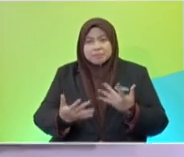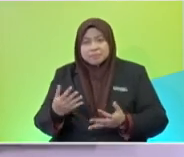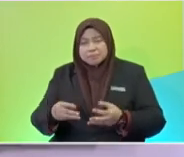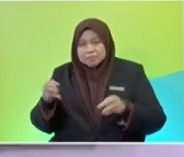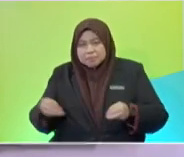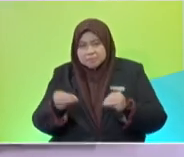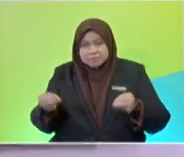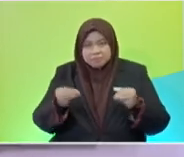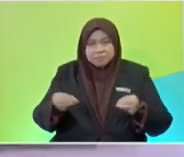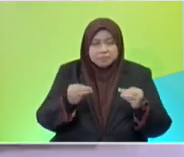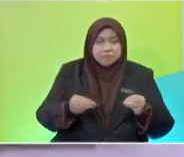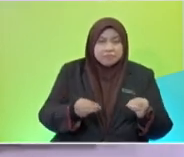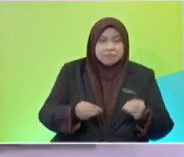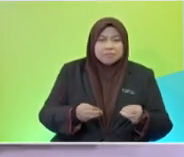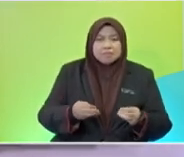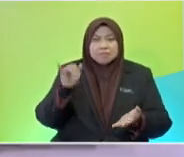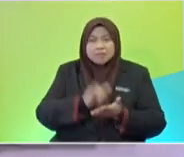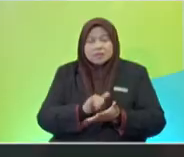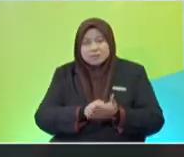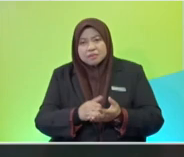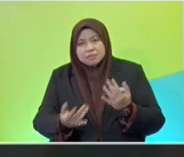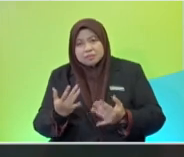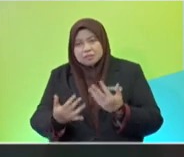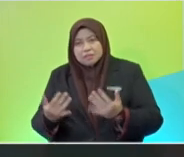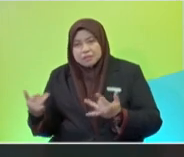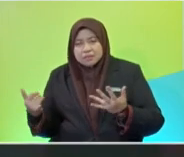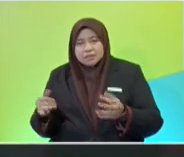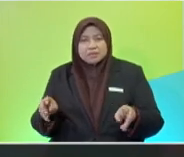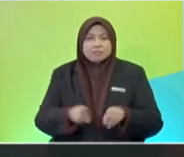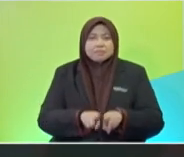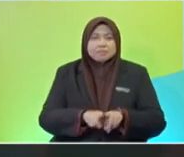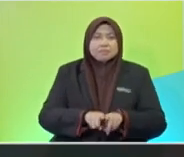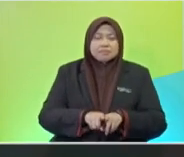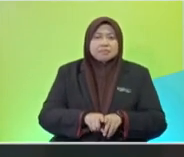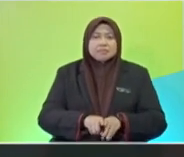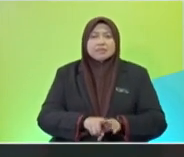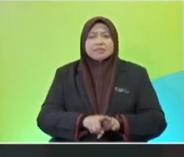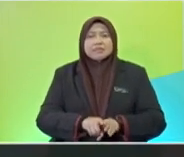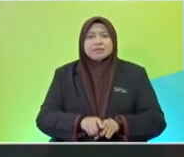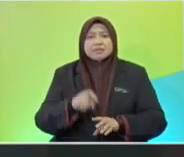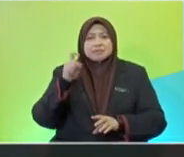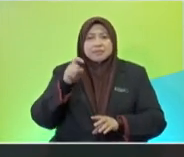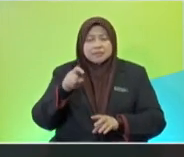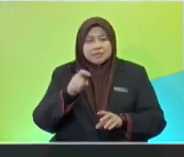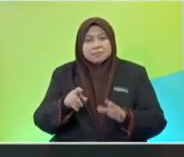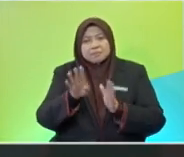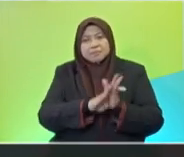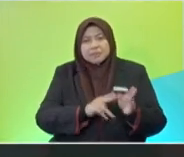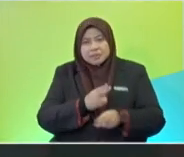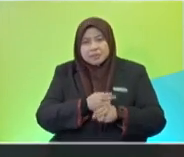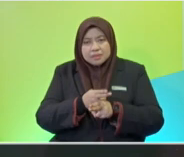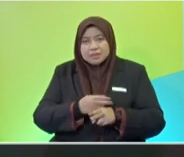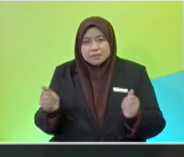heat up the food. Ah, yes. Is that also considered? That is also fire. Ah, yes. But we must be very careful with fire, Sean.